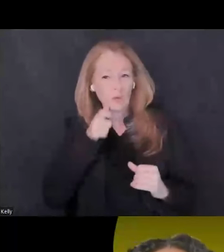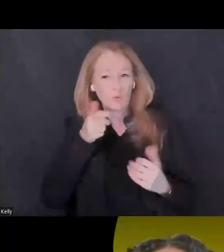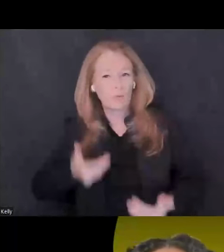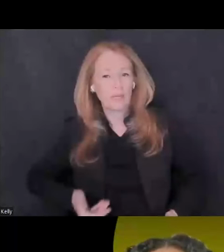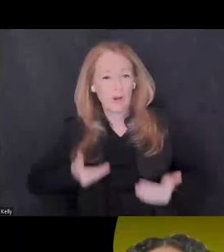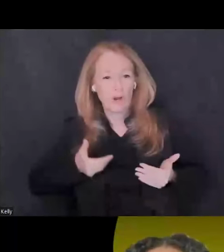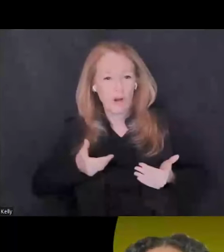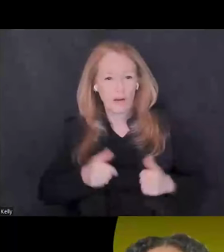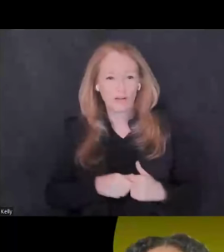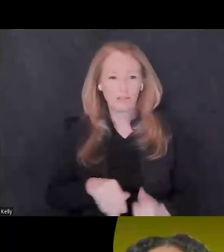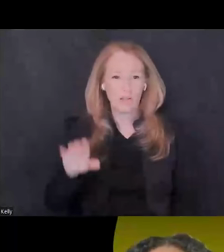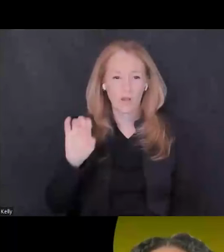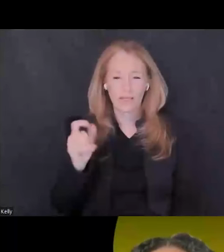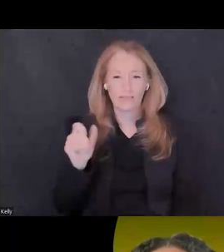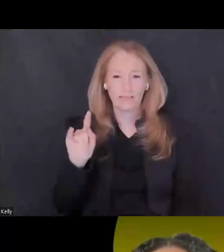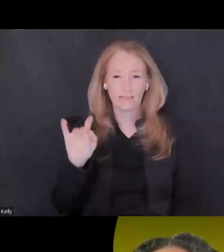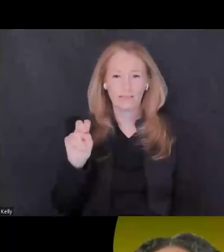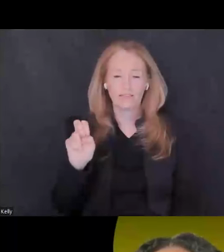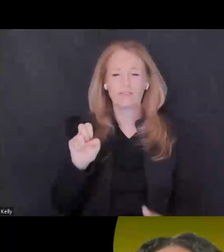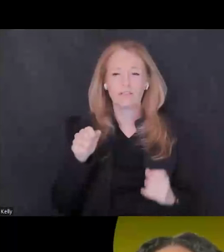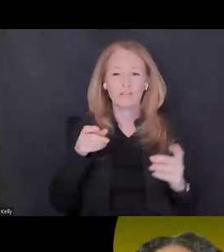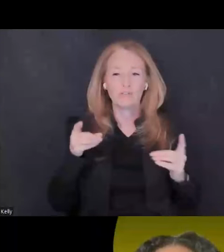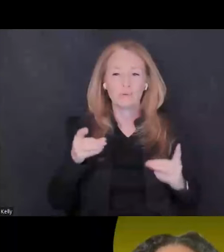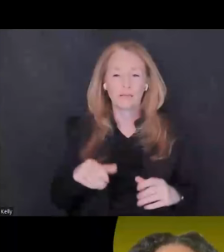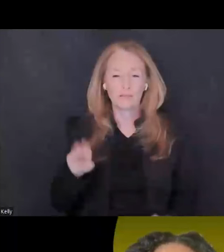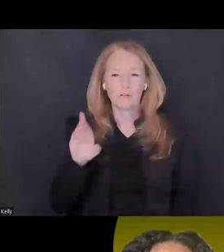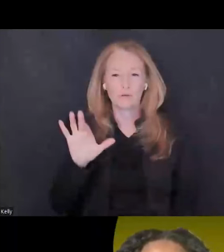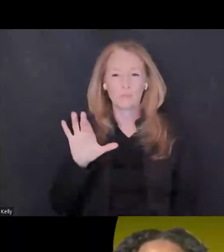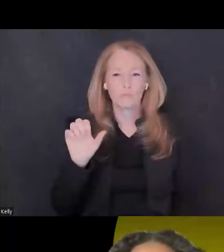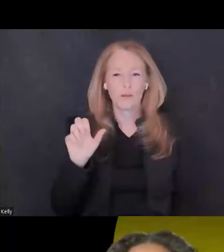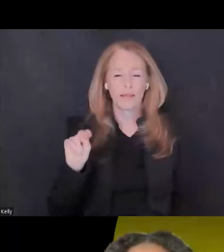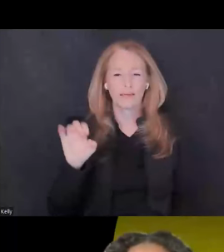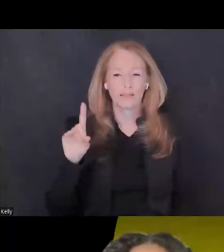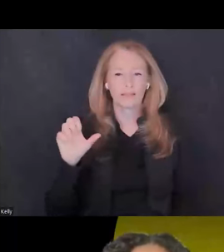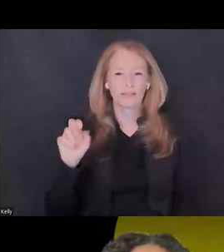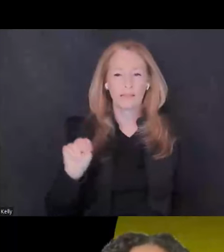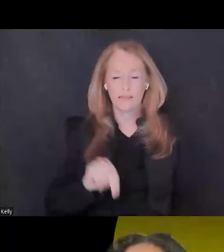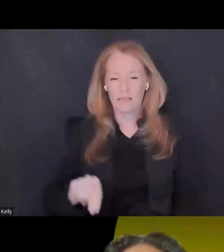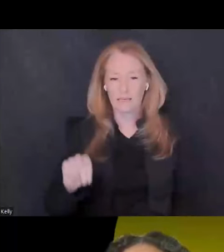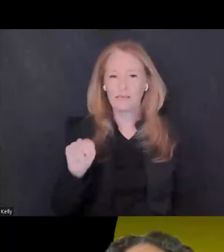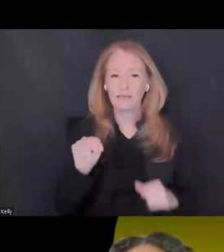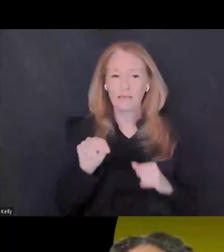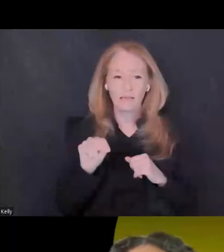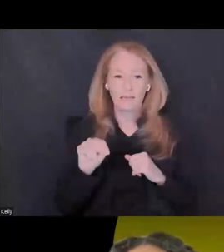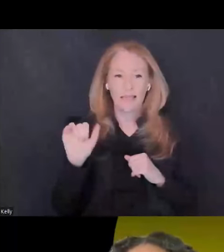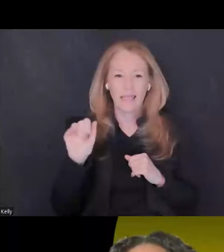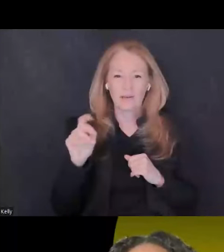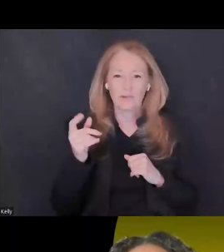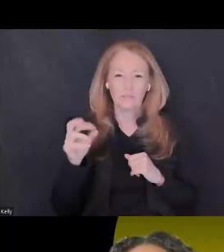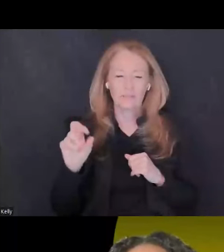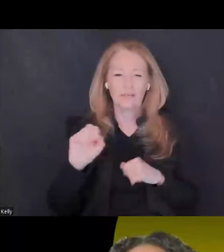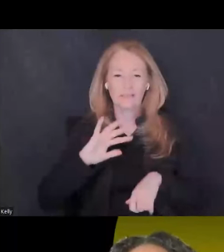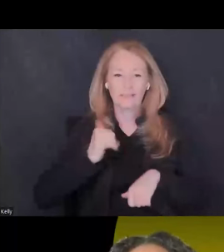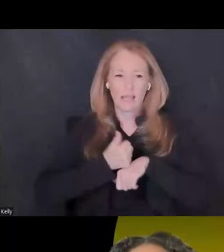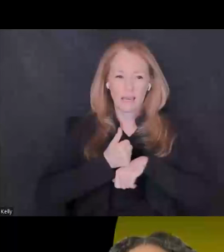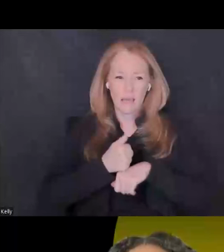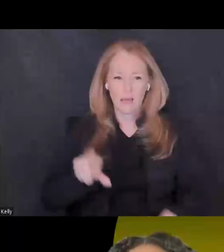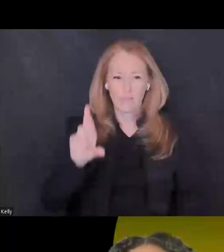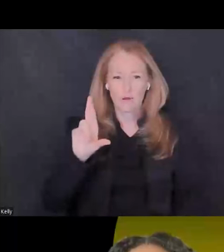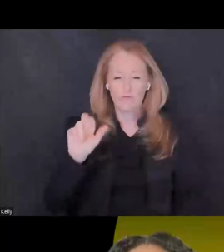director, Brandon Anderson, founded Raheem in 2017 to be a reporting service where people could share